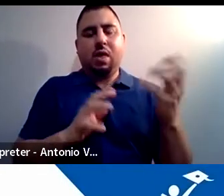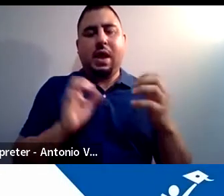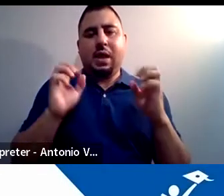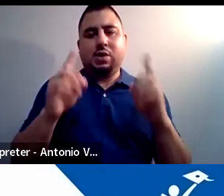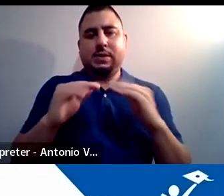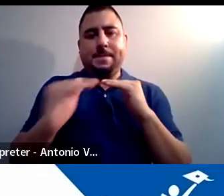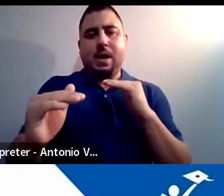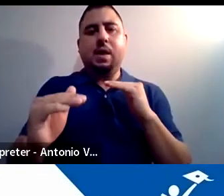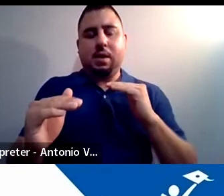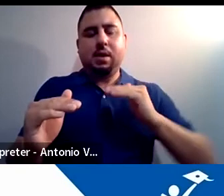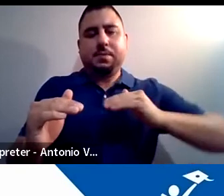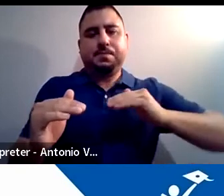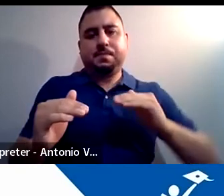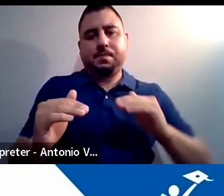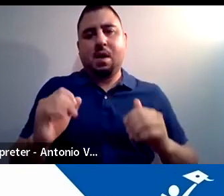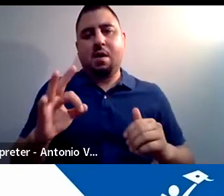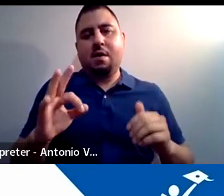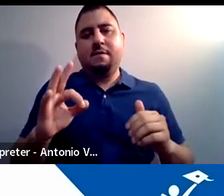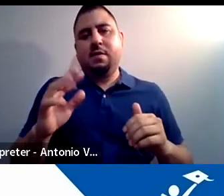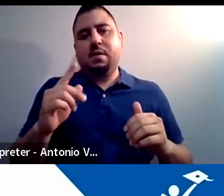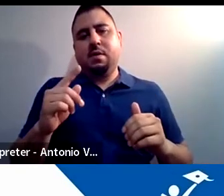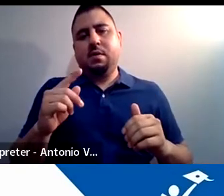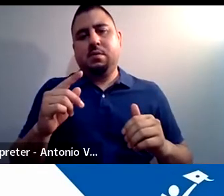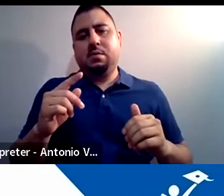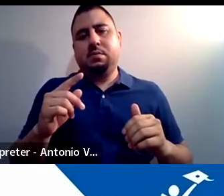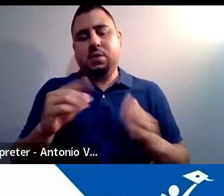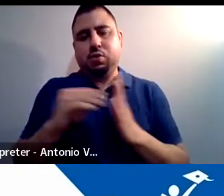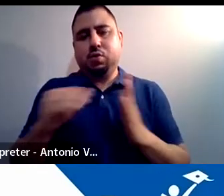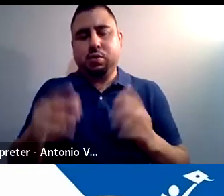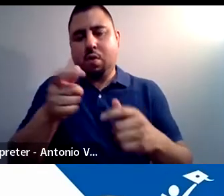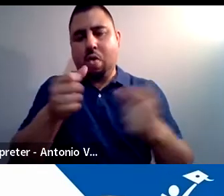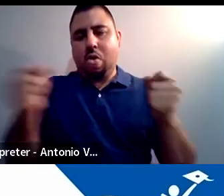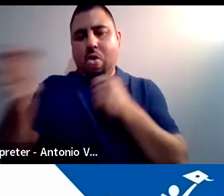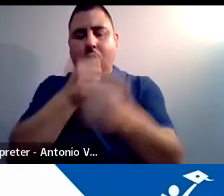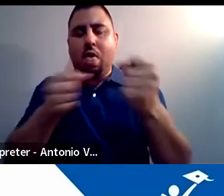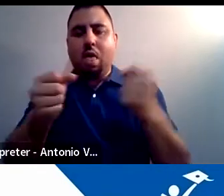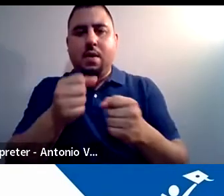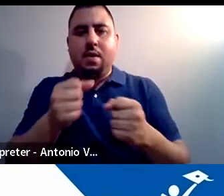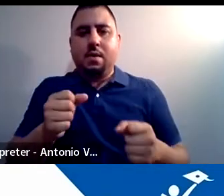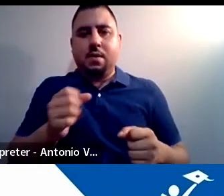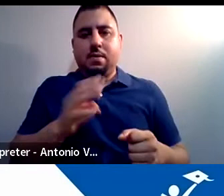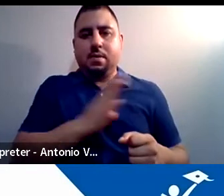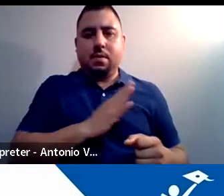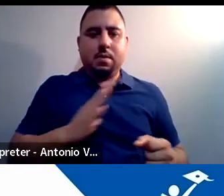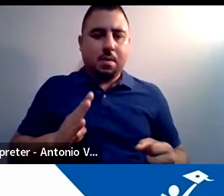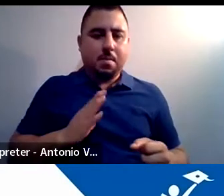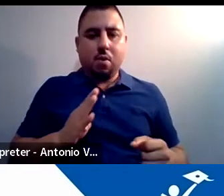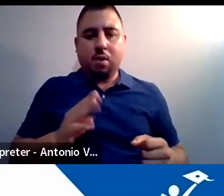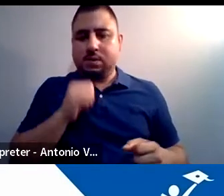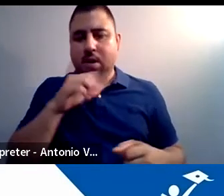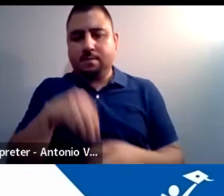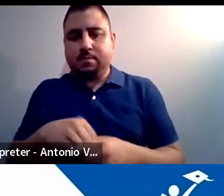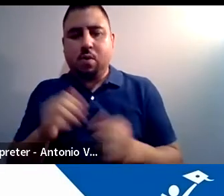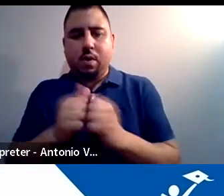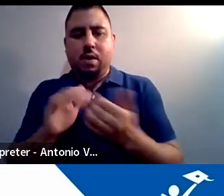stability of the shuffled and displaced students, the board's blind eye to the community involvement